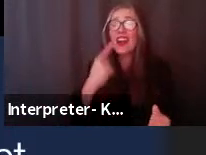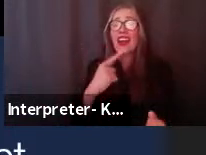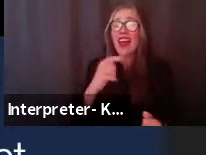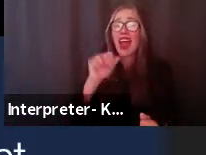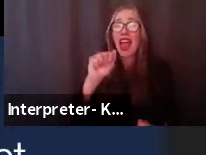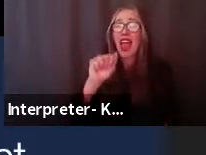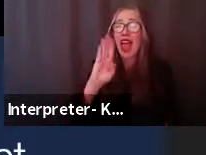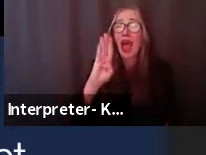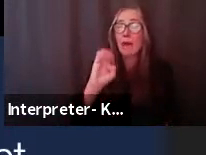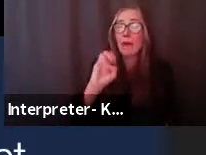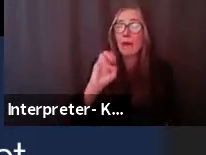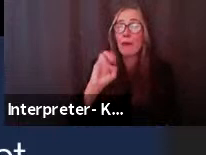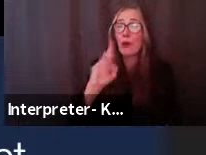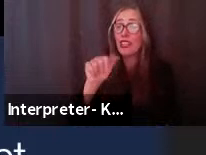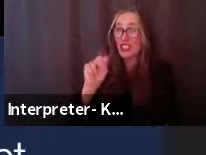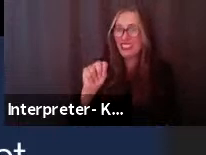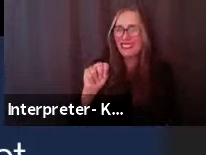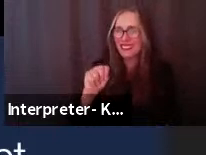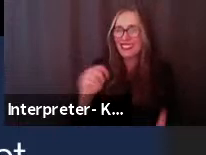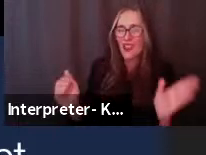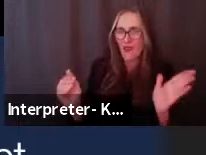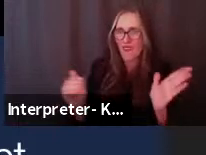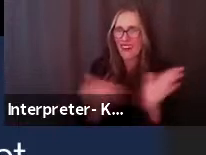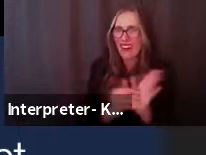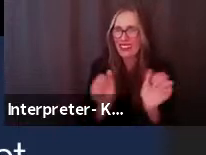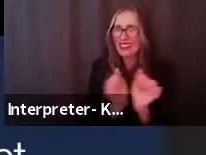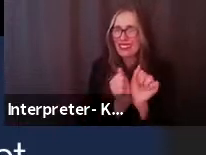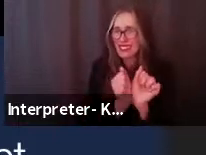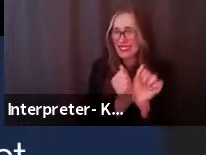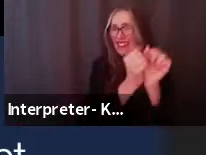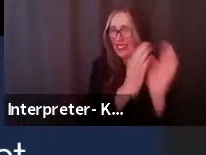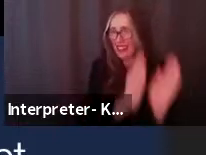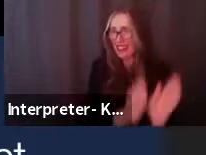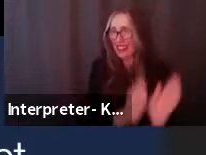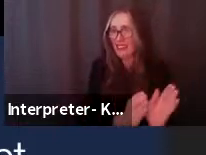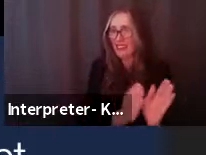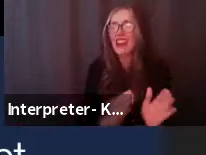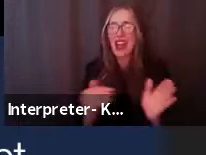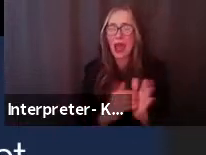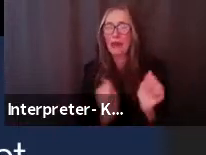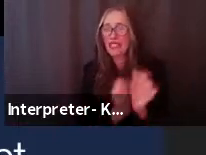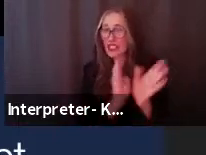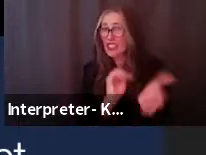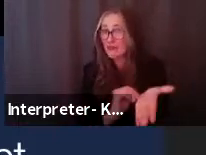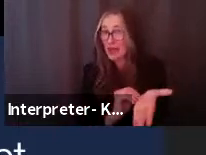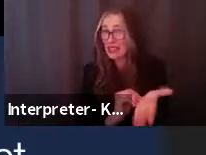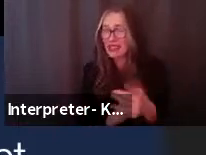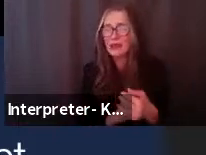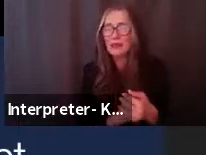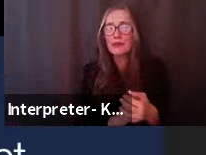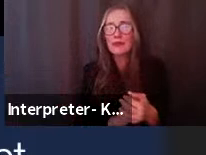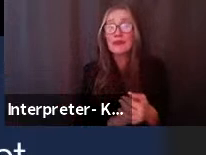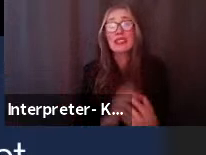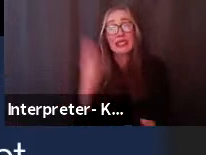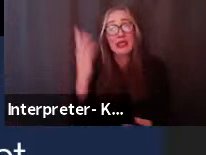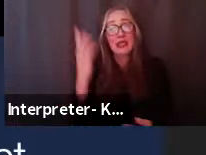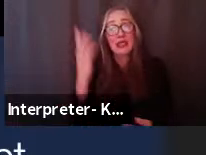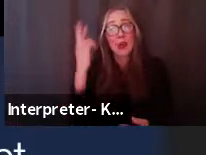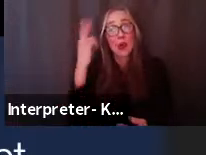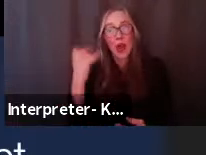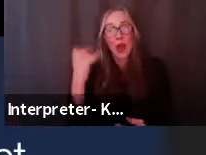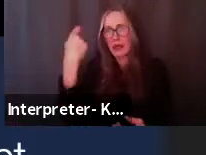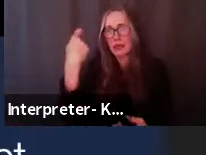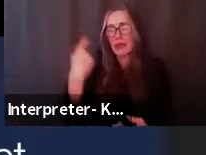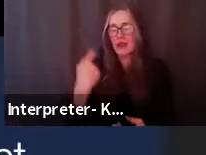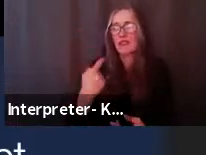about um in the last couple years really also in response to the movement for black lives um so in particular